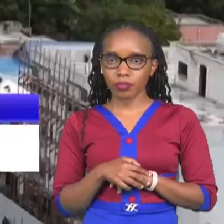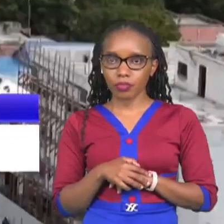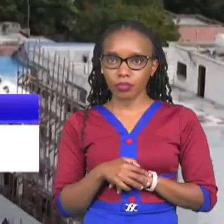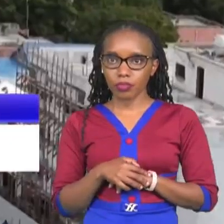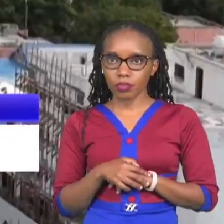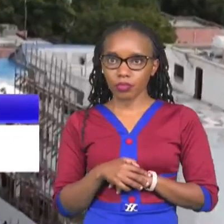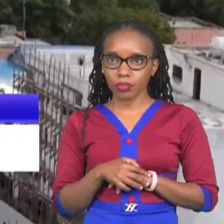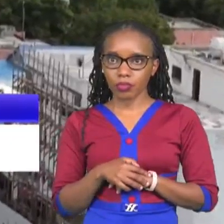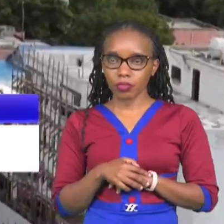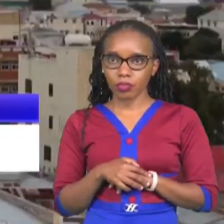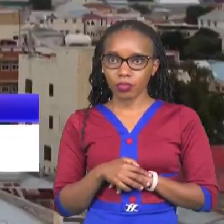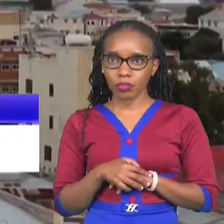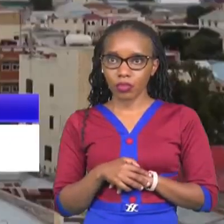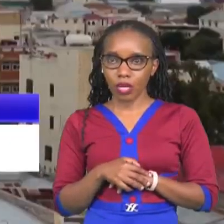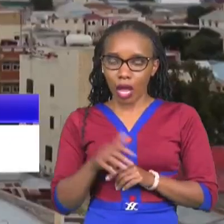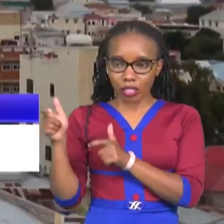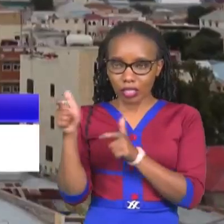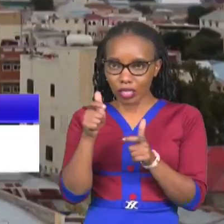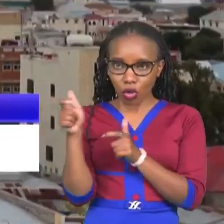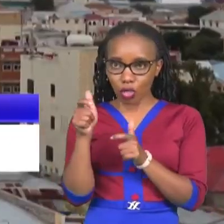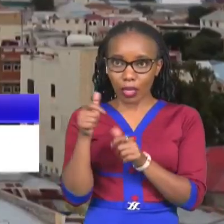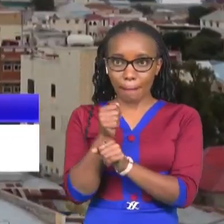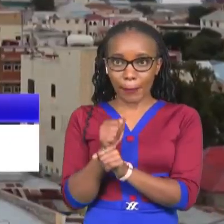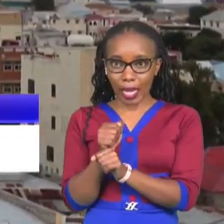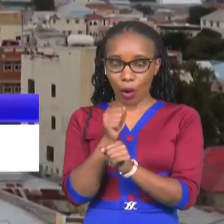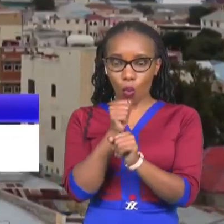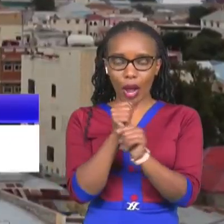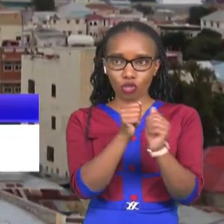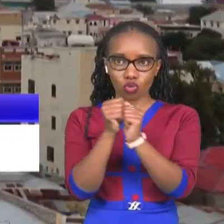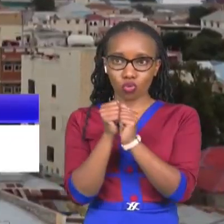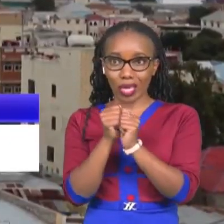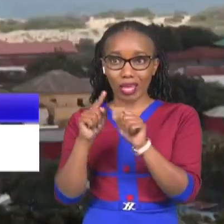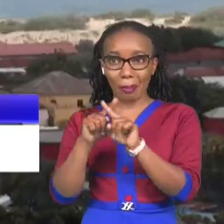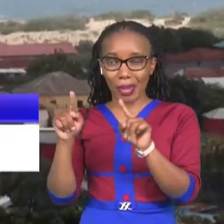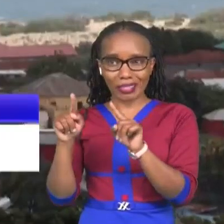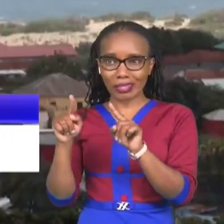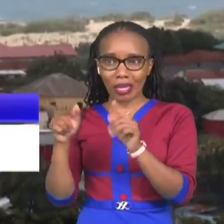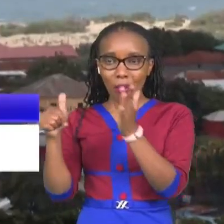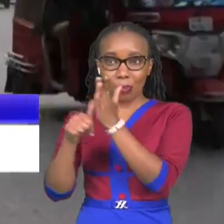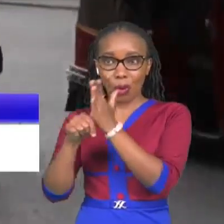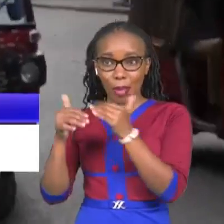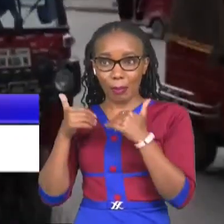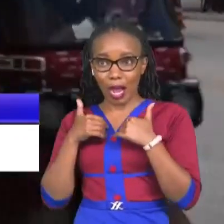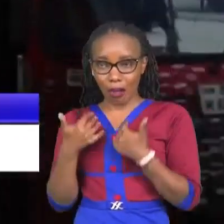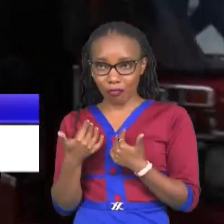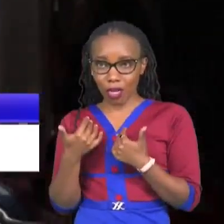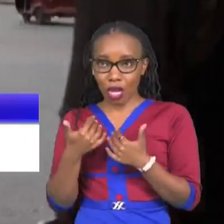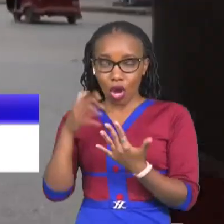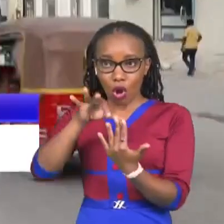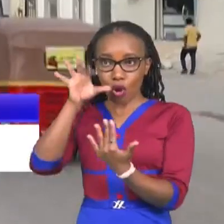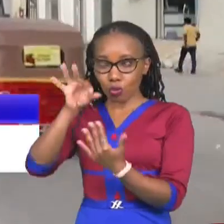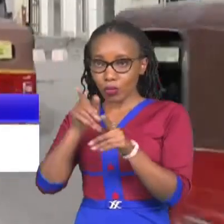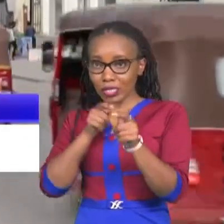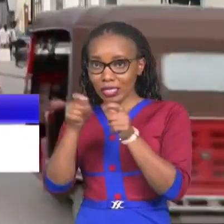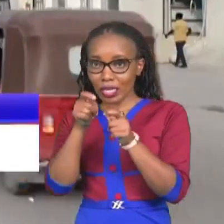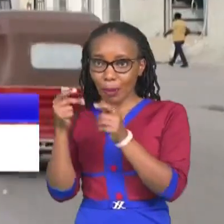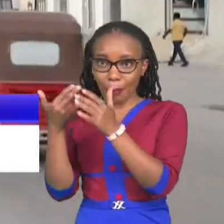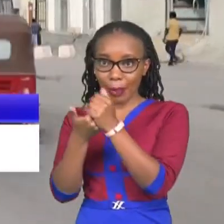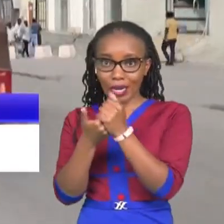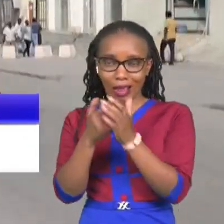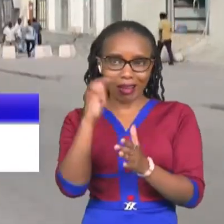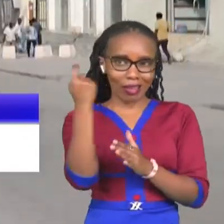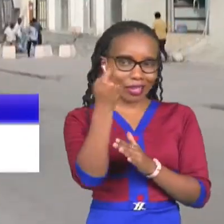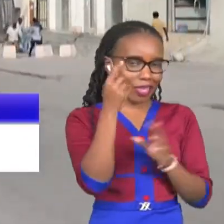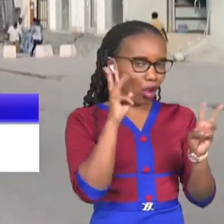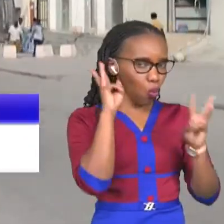a common enemy but divided by personal interests, economists warn Somalia is opening its option of trade partnerships, and Kenya should be worried on